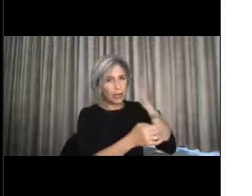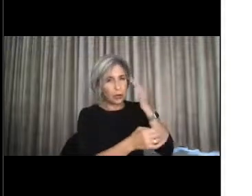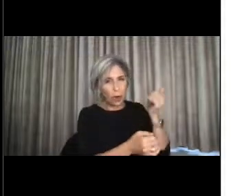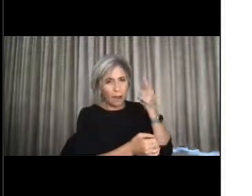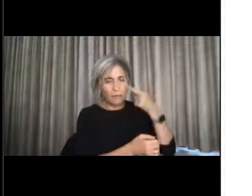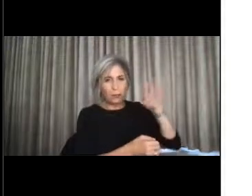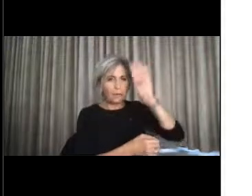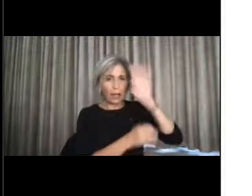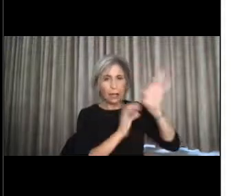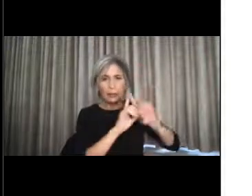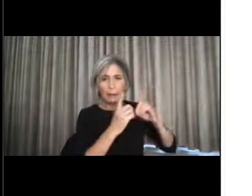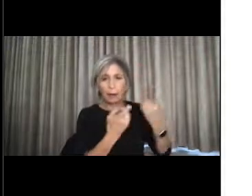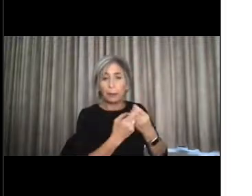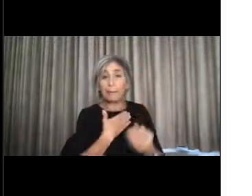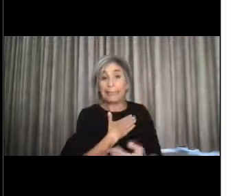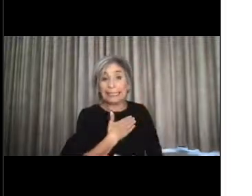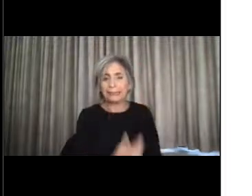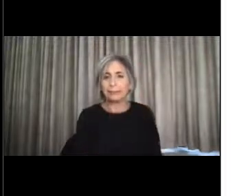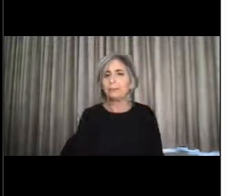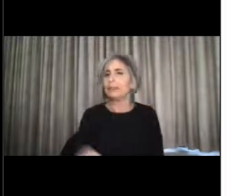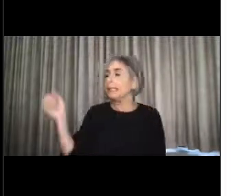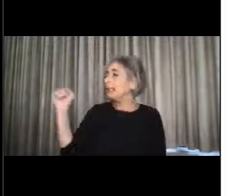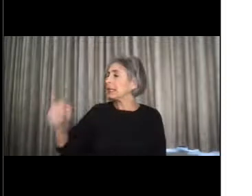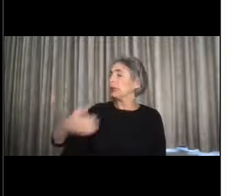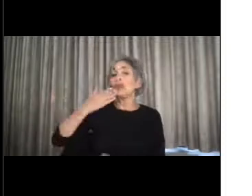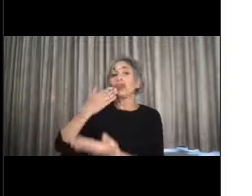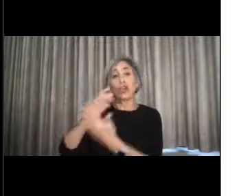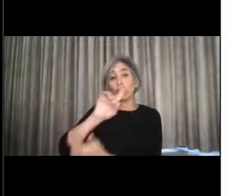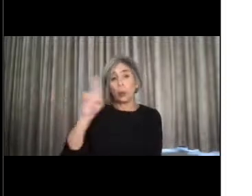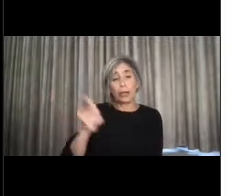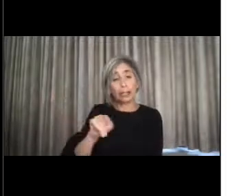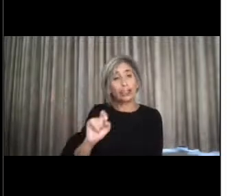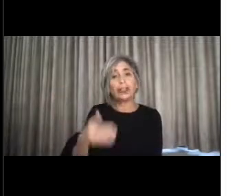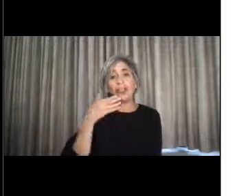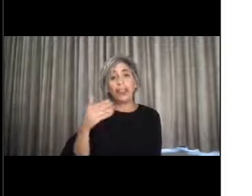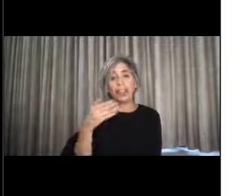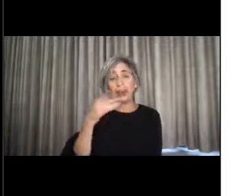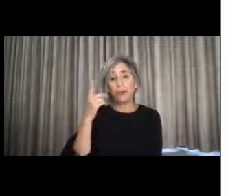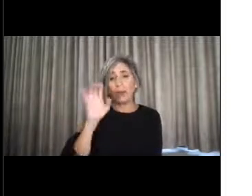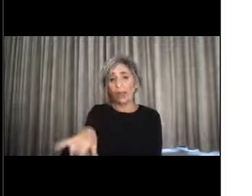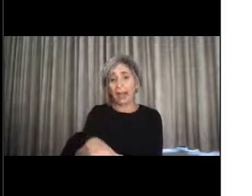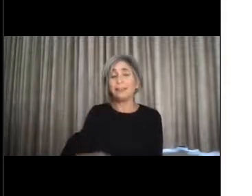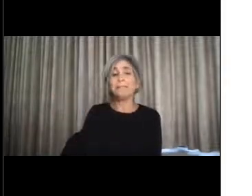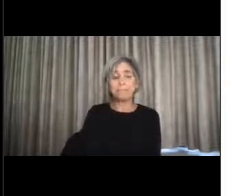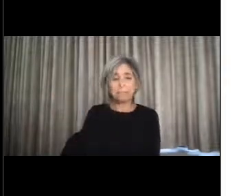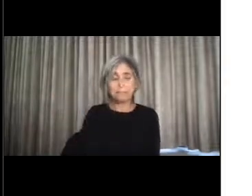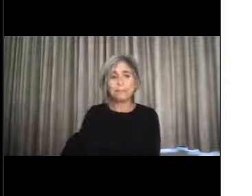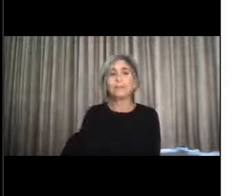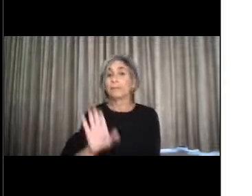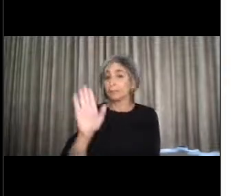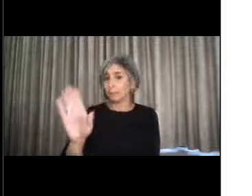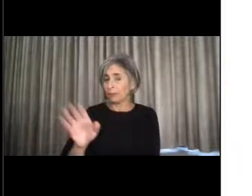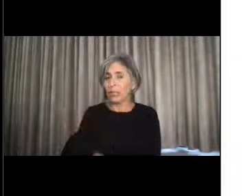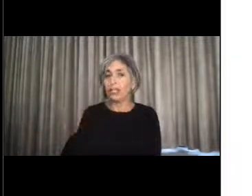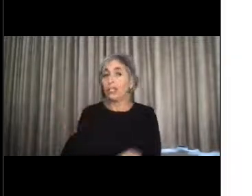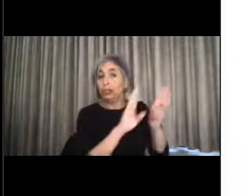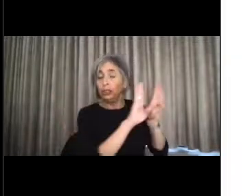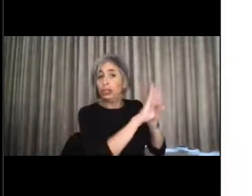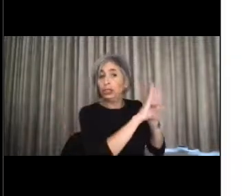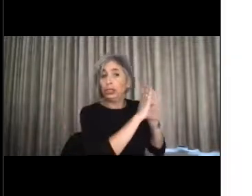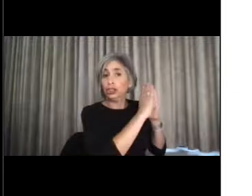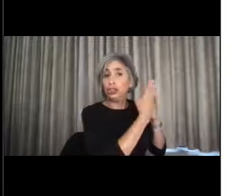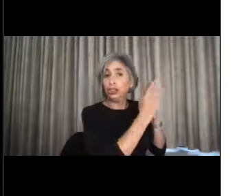department. Yes, that's a very good question, Eleanor, and thank you for bringing that up. Obviously, shelters is